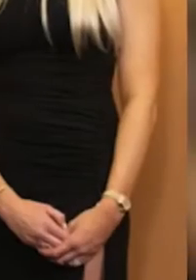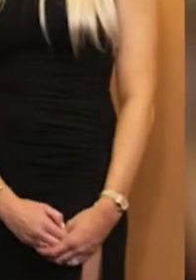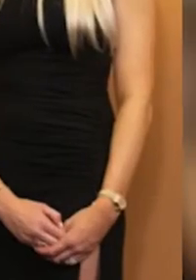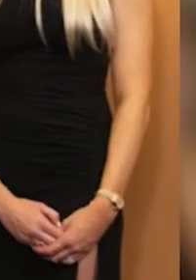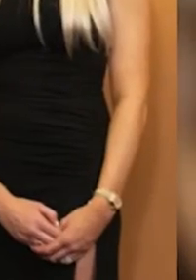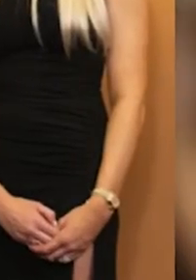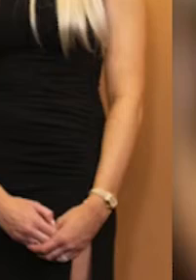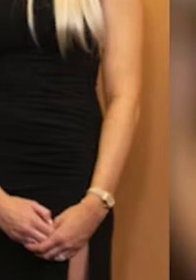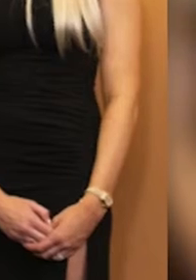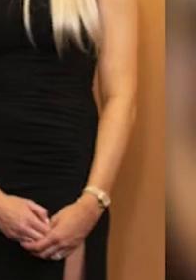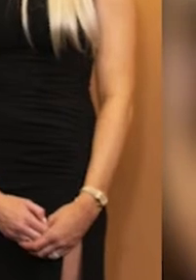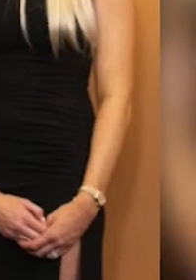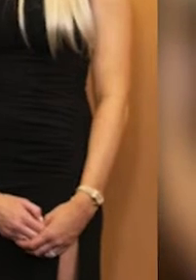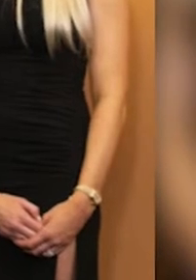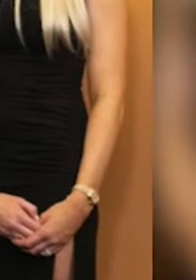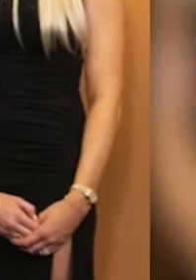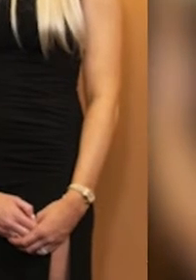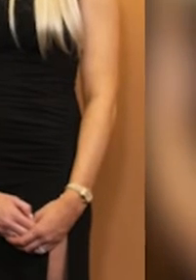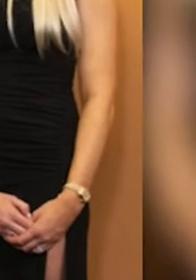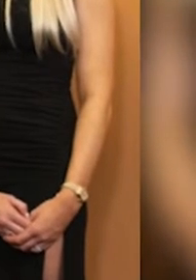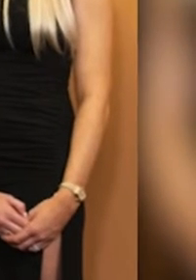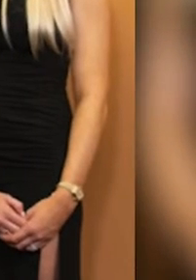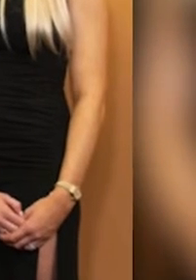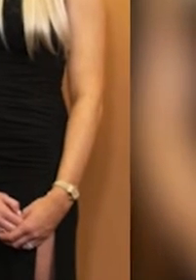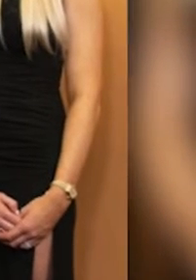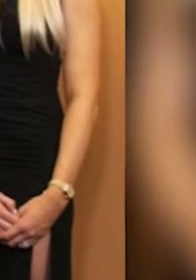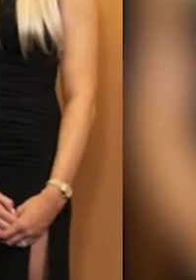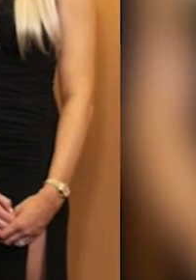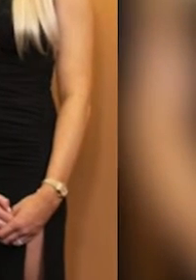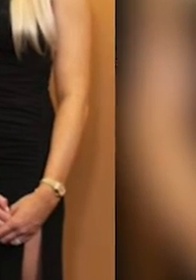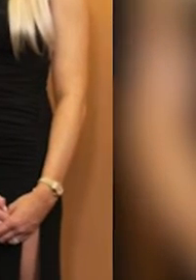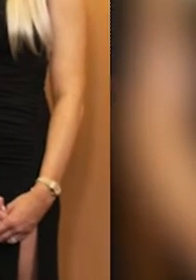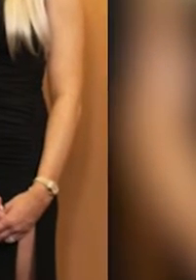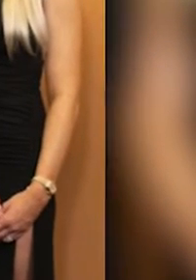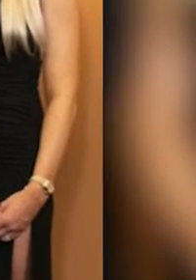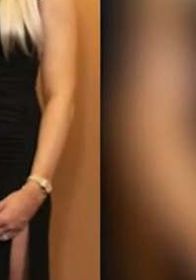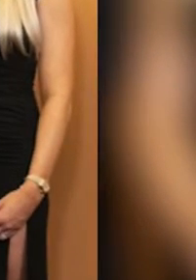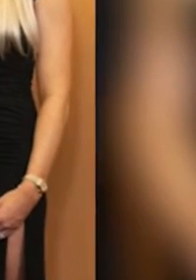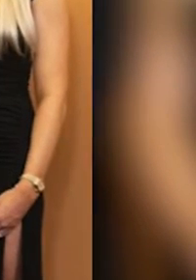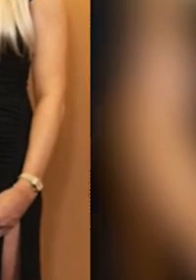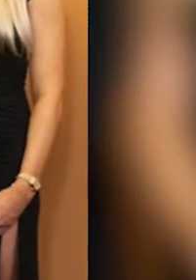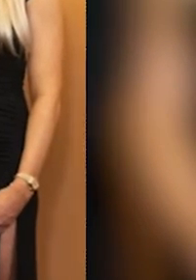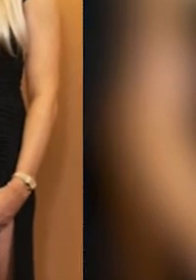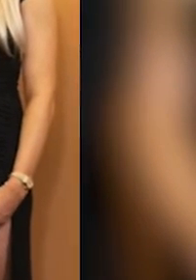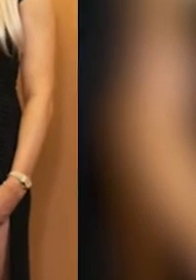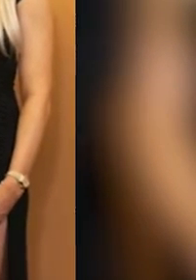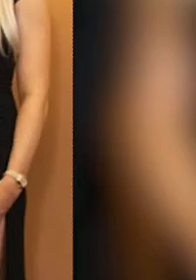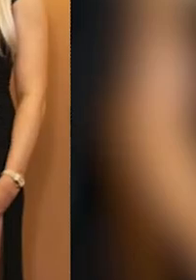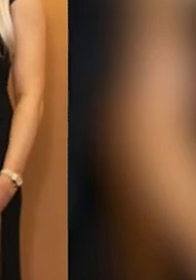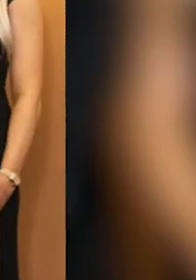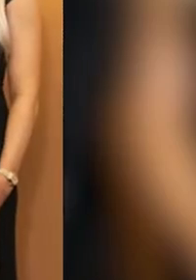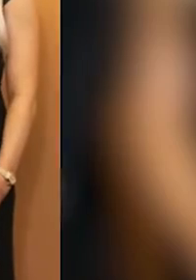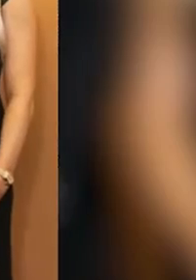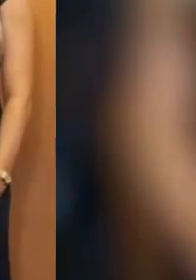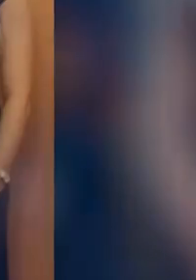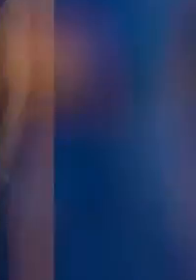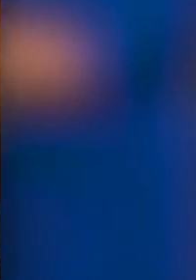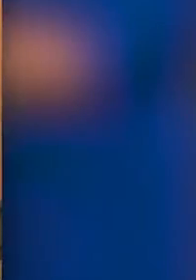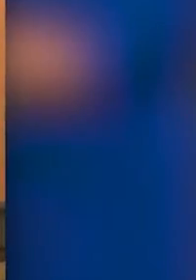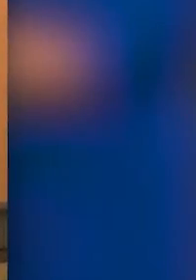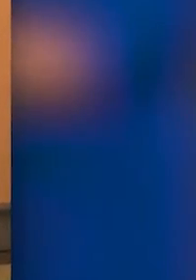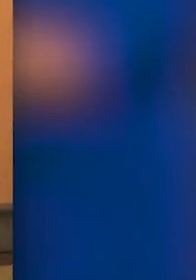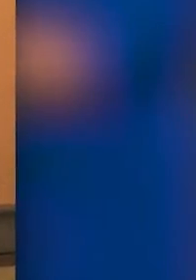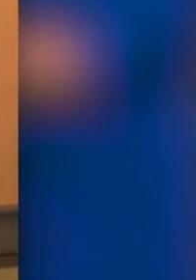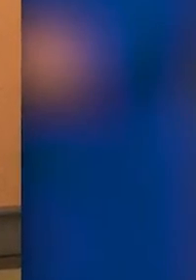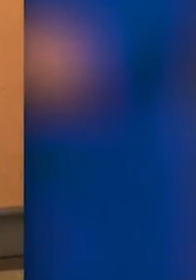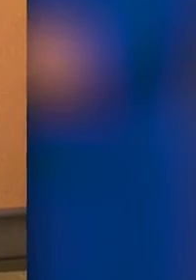with her husband and some of her family. And then this morning, a more formal event will be taking place. So